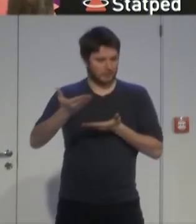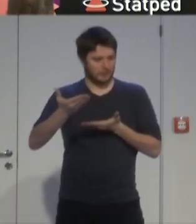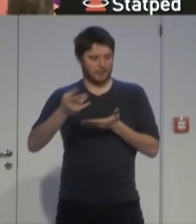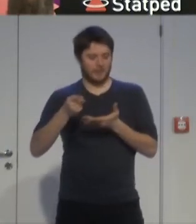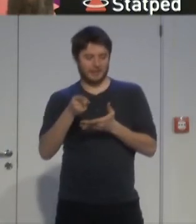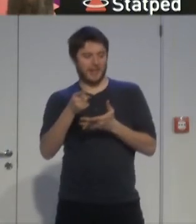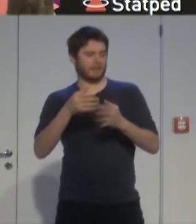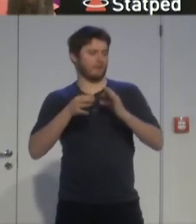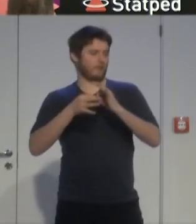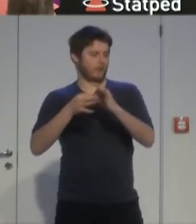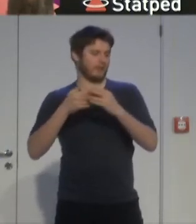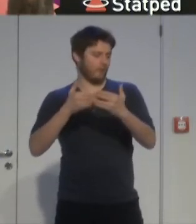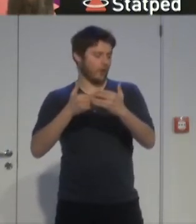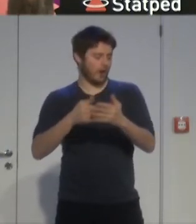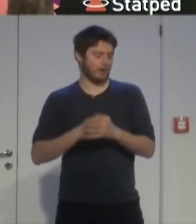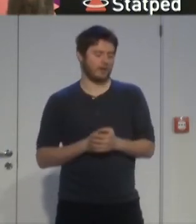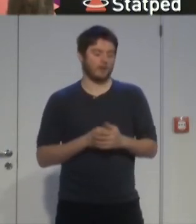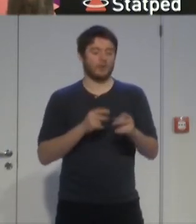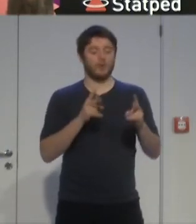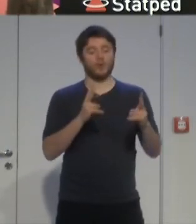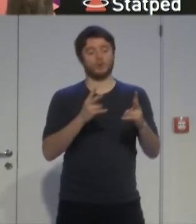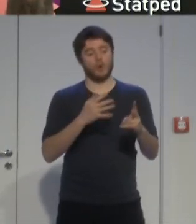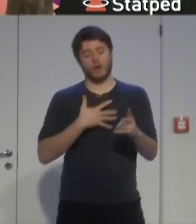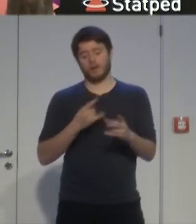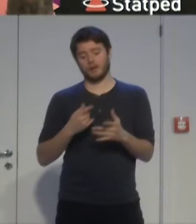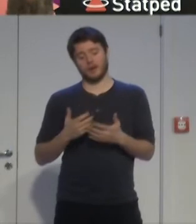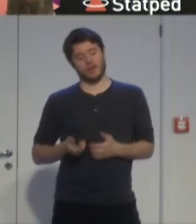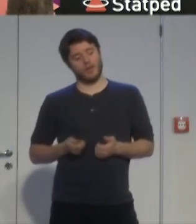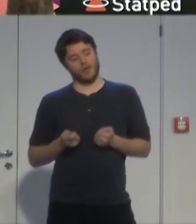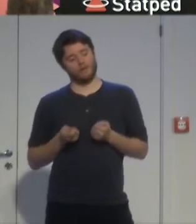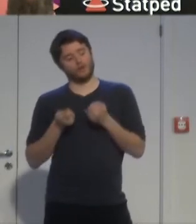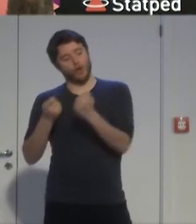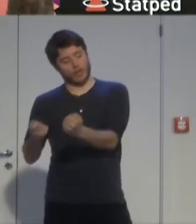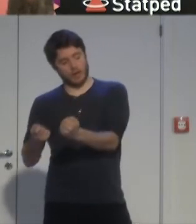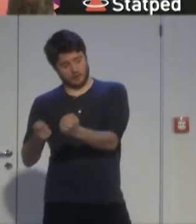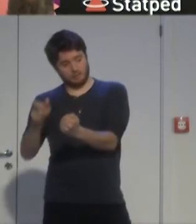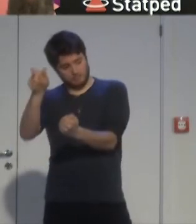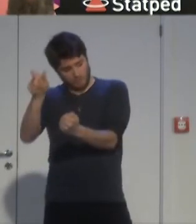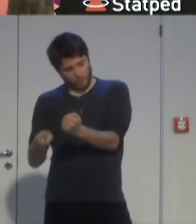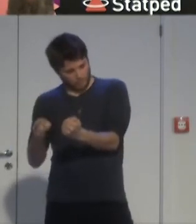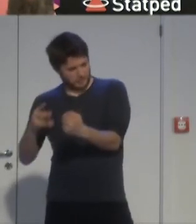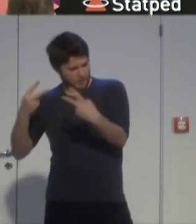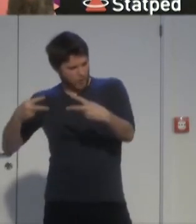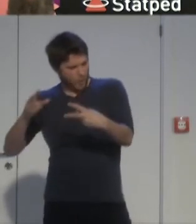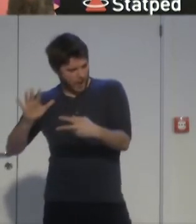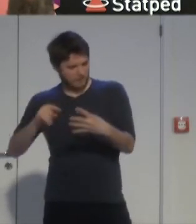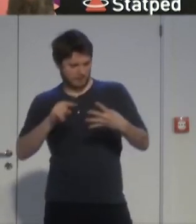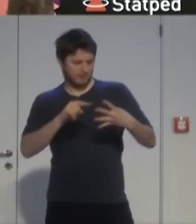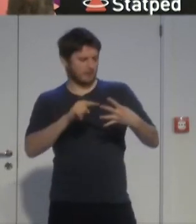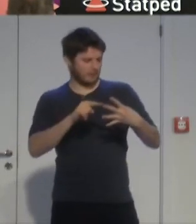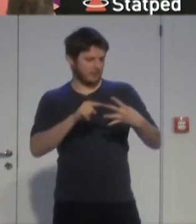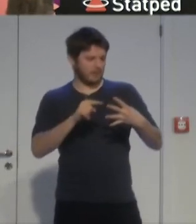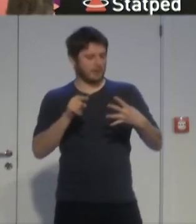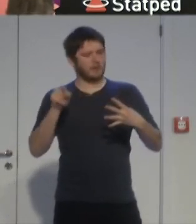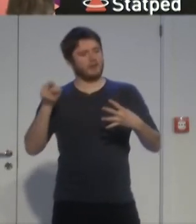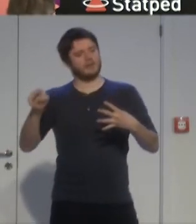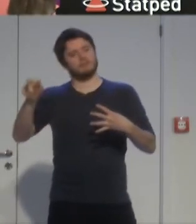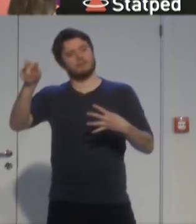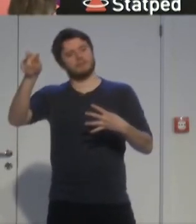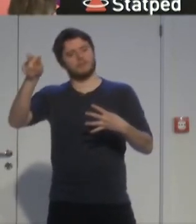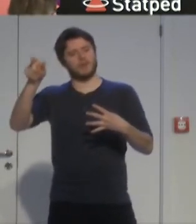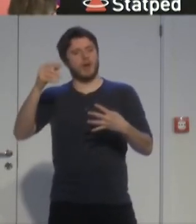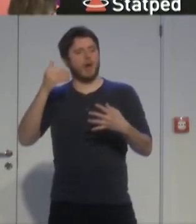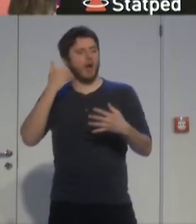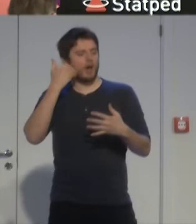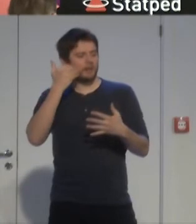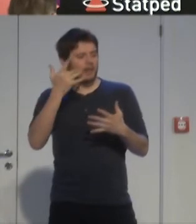relation. Then there's the role of the provider of basic emotional trust. That role is played out in